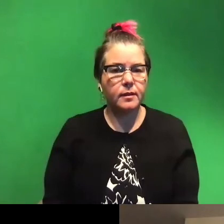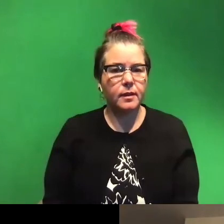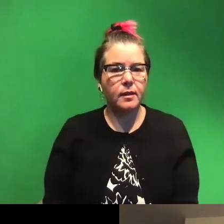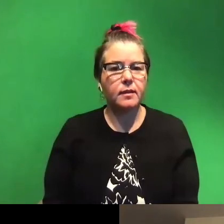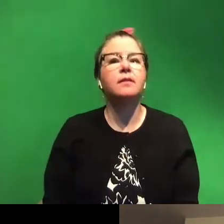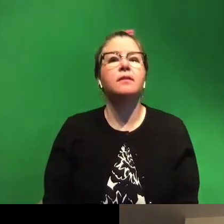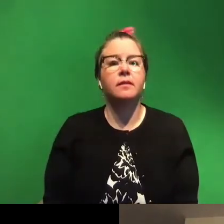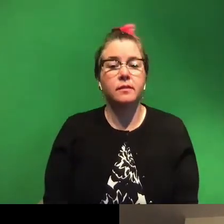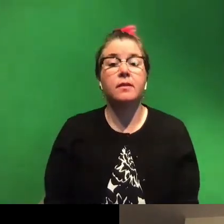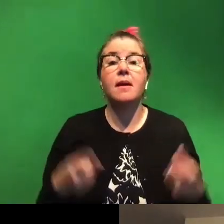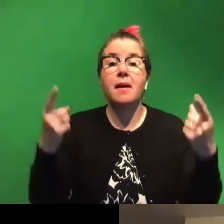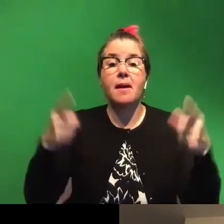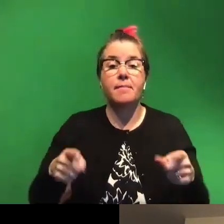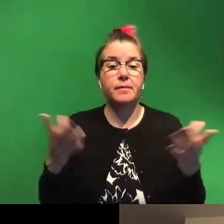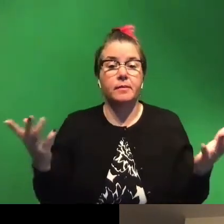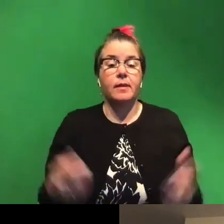happens that